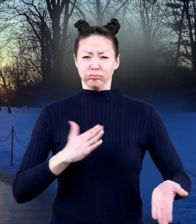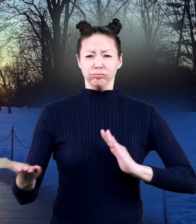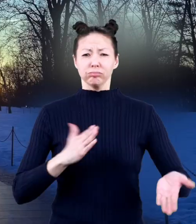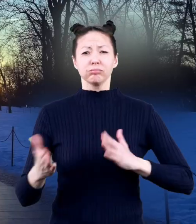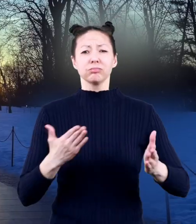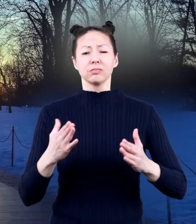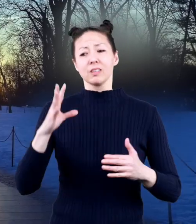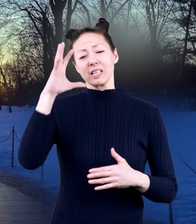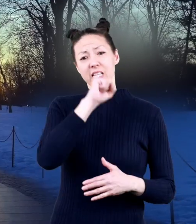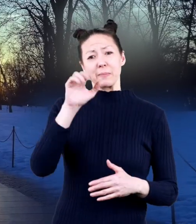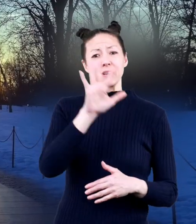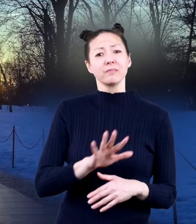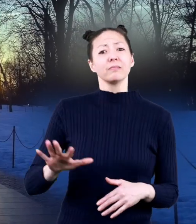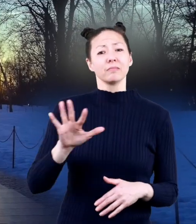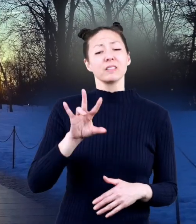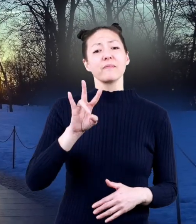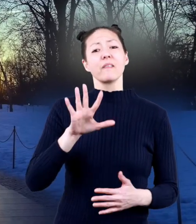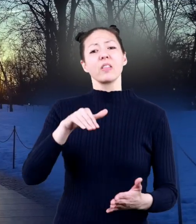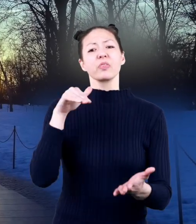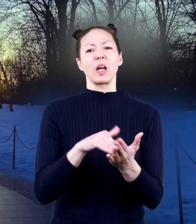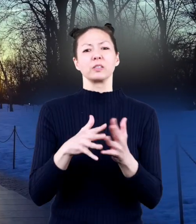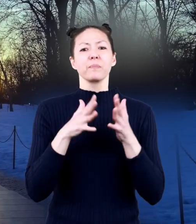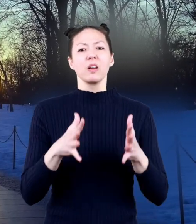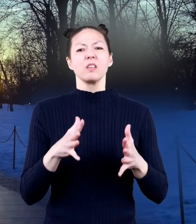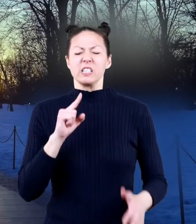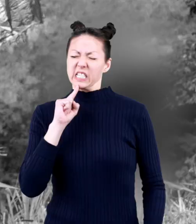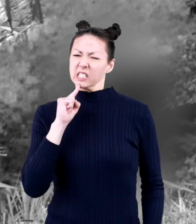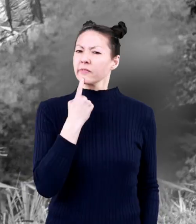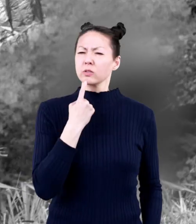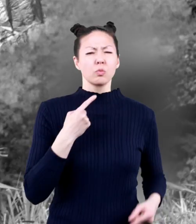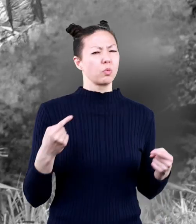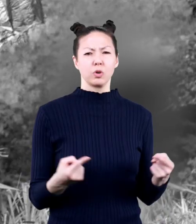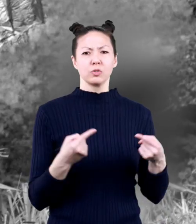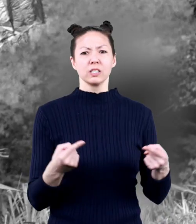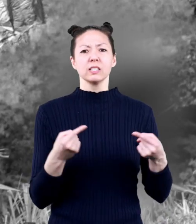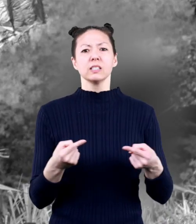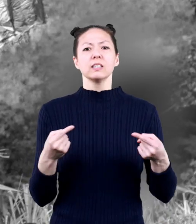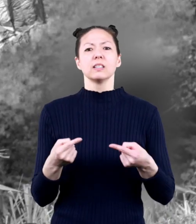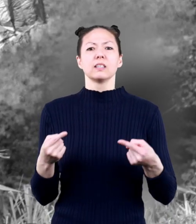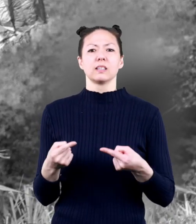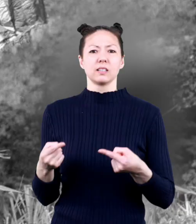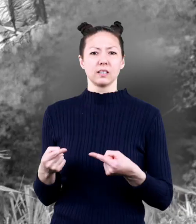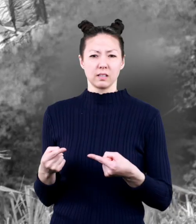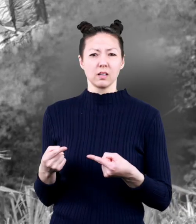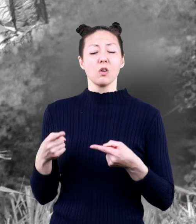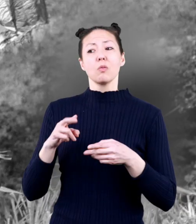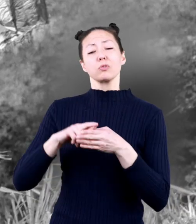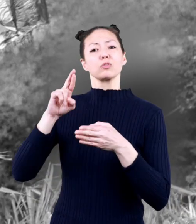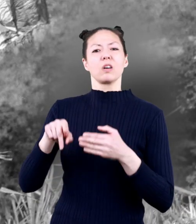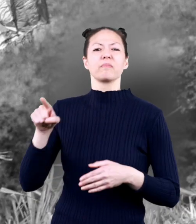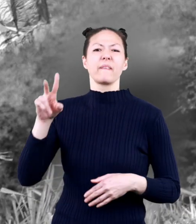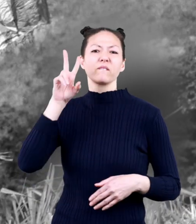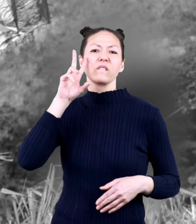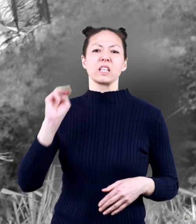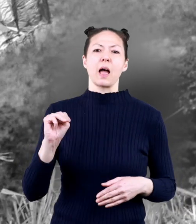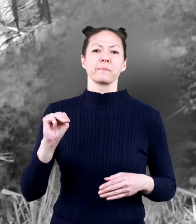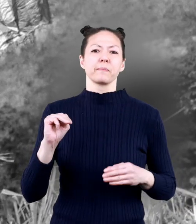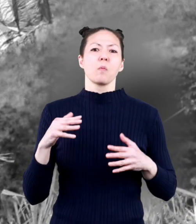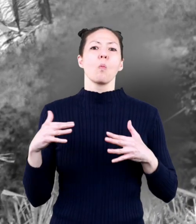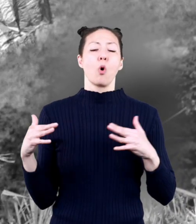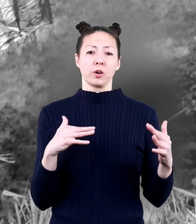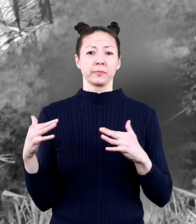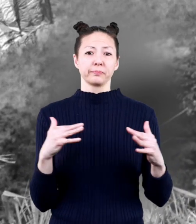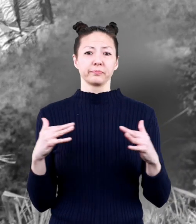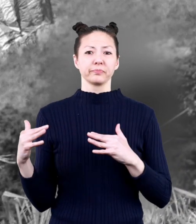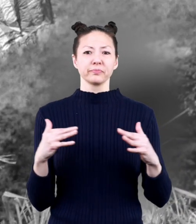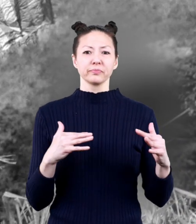troops died as well. It is also estimated that 75,000 Americans are severely wounded as a result